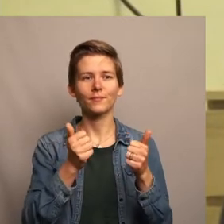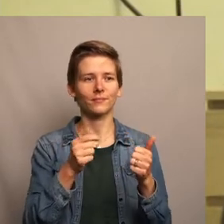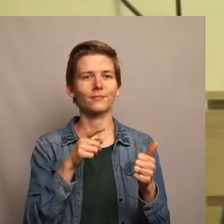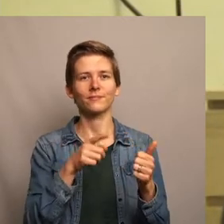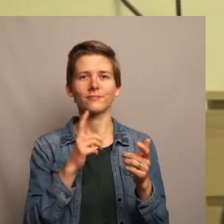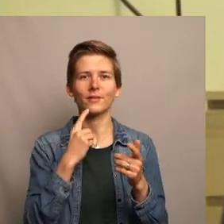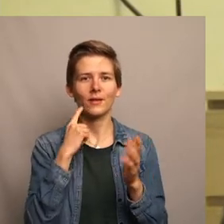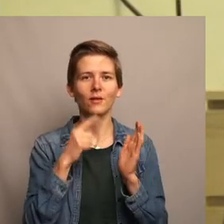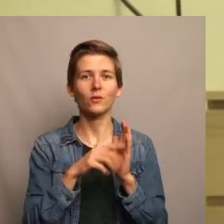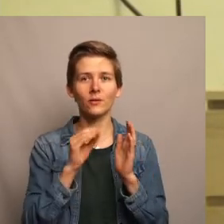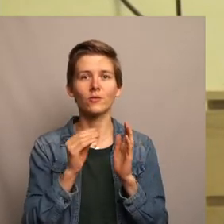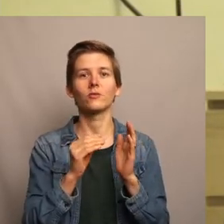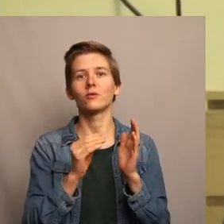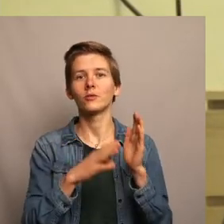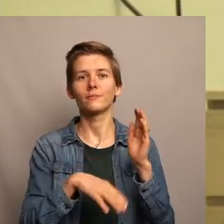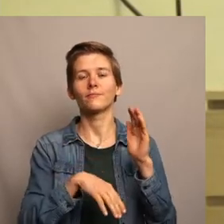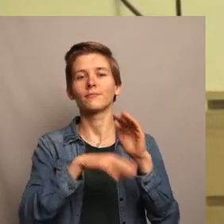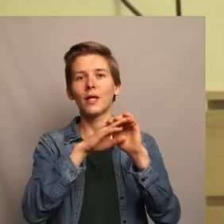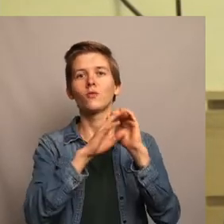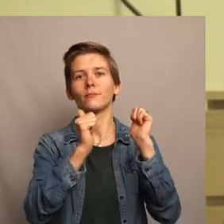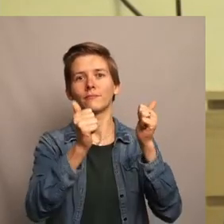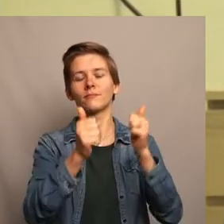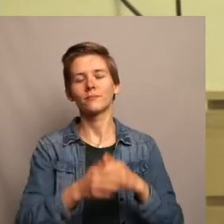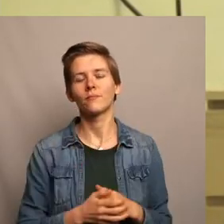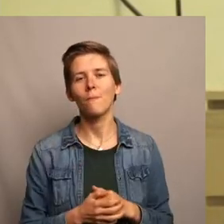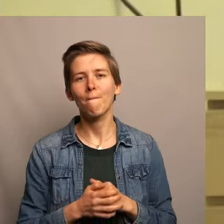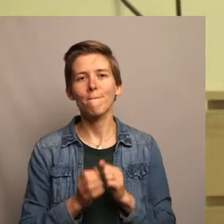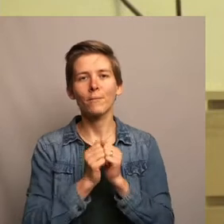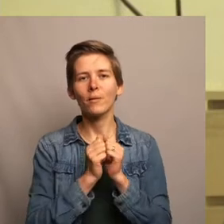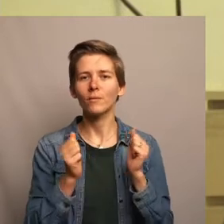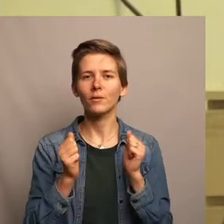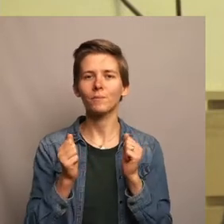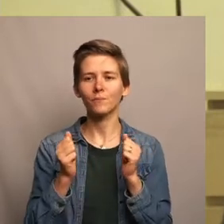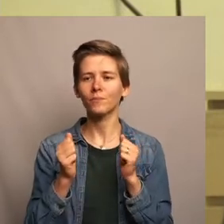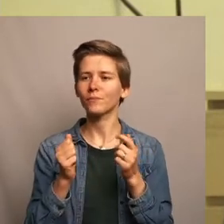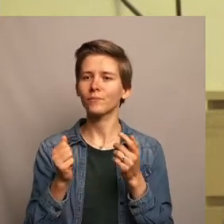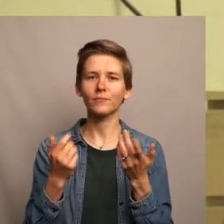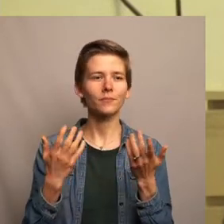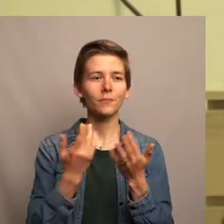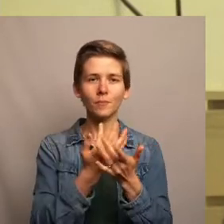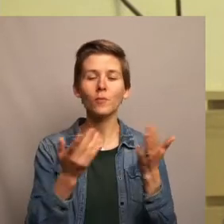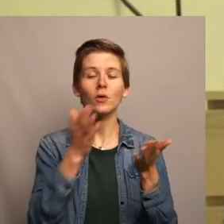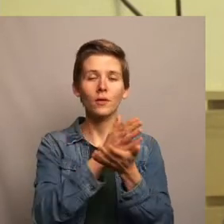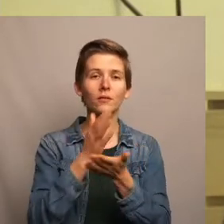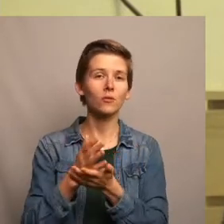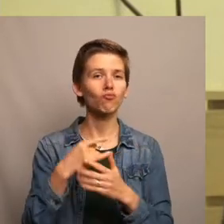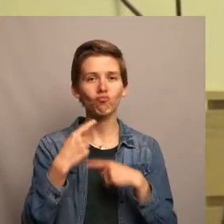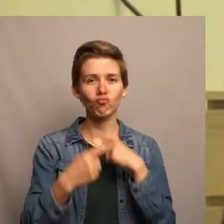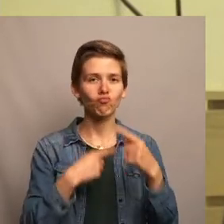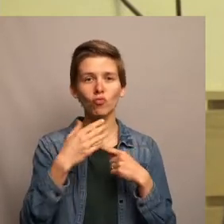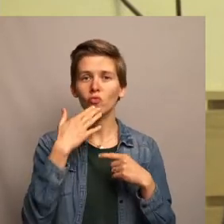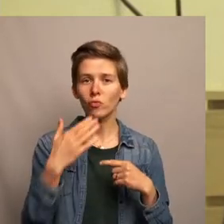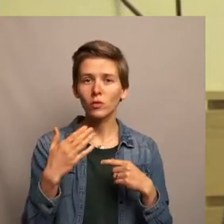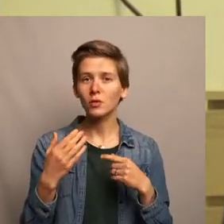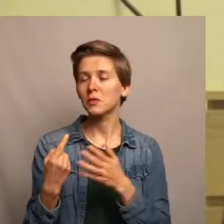said already is that, you know, there are a lot of things that, of course, work very well in Finland and other things